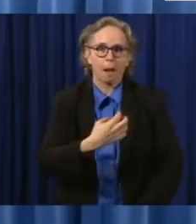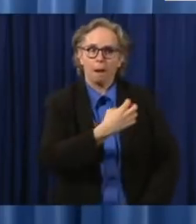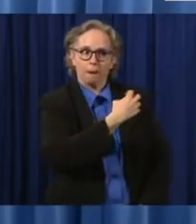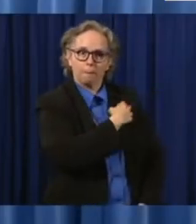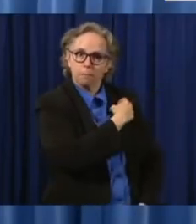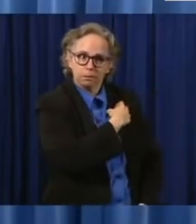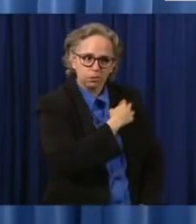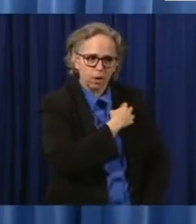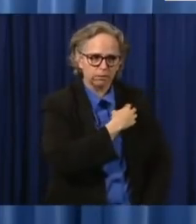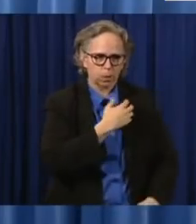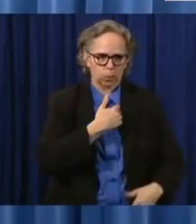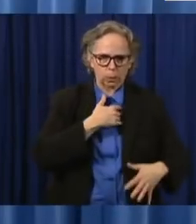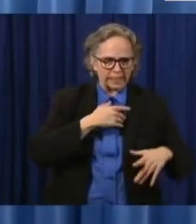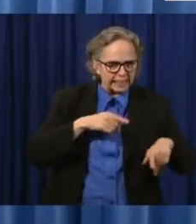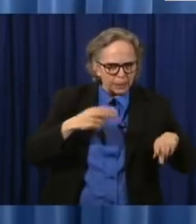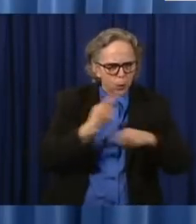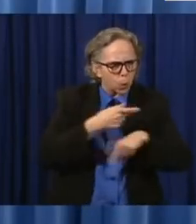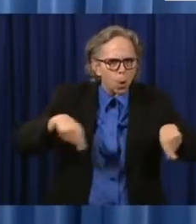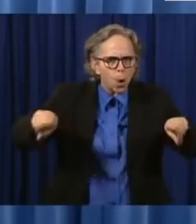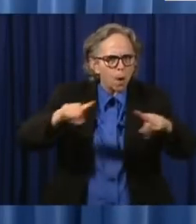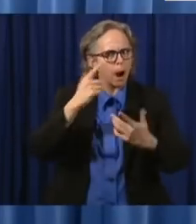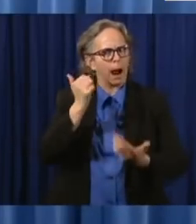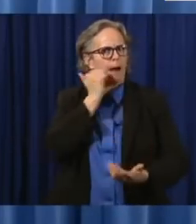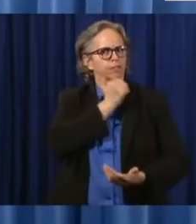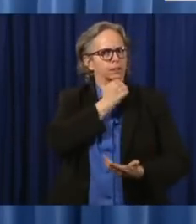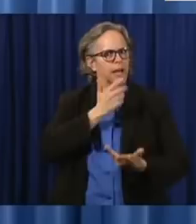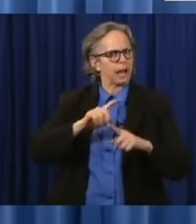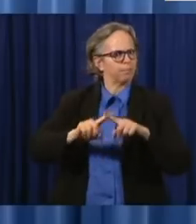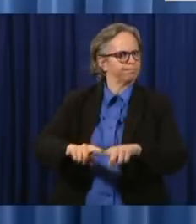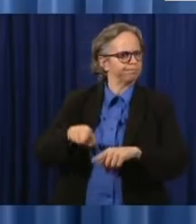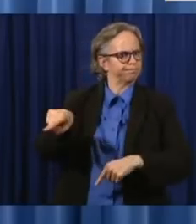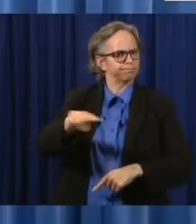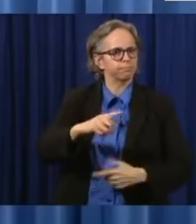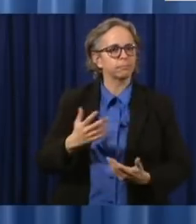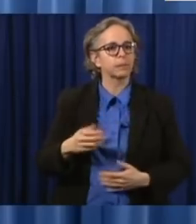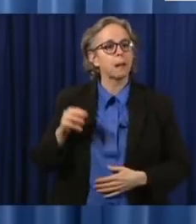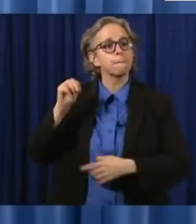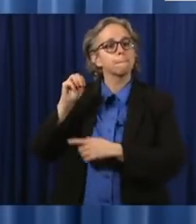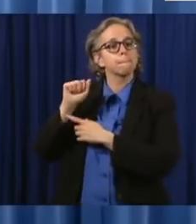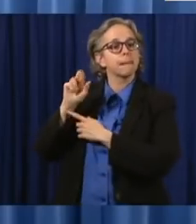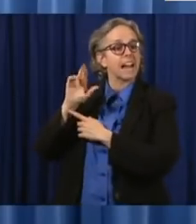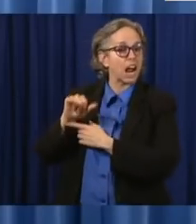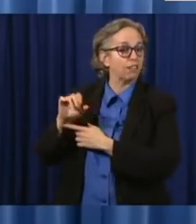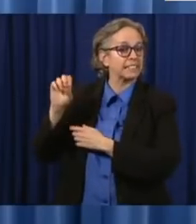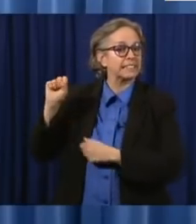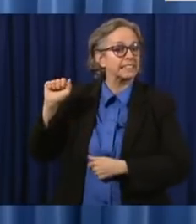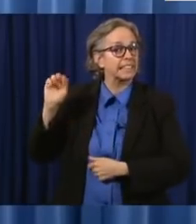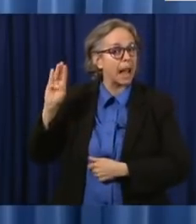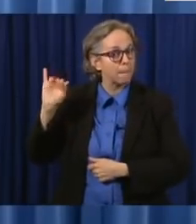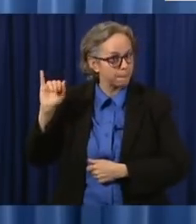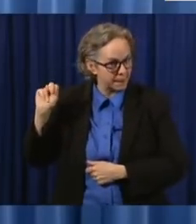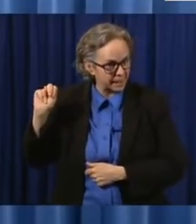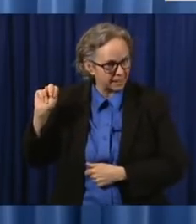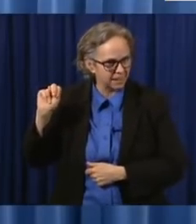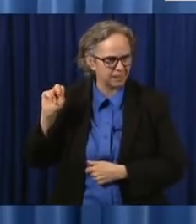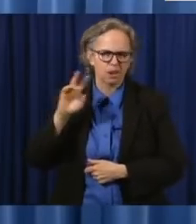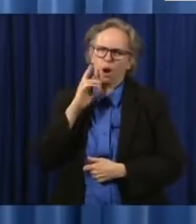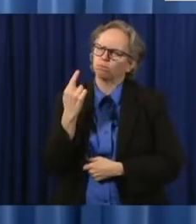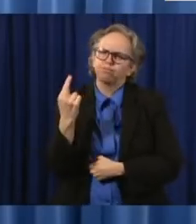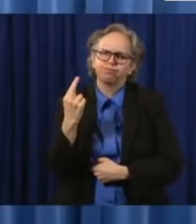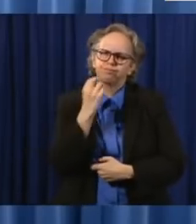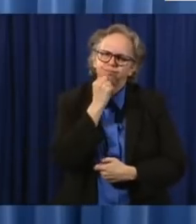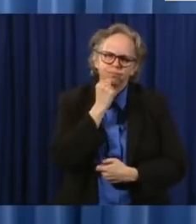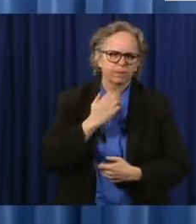every single day. Mary Sabin, who is a dear friend of Fran and mine, is